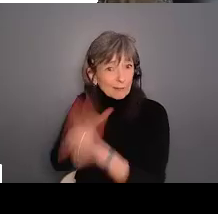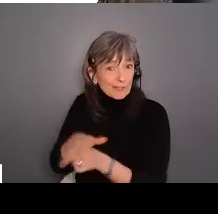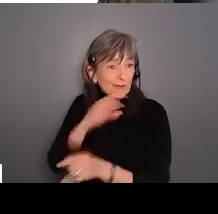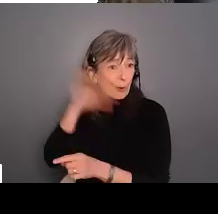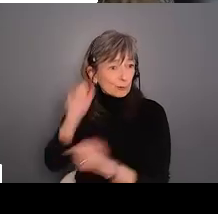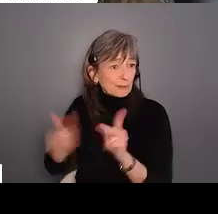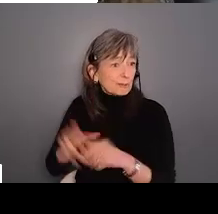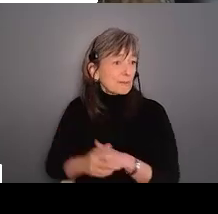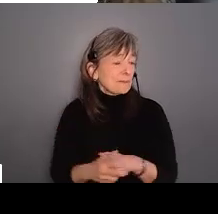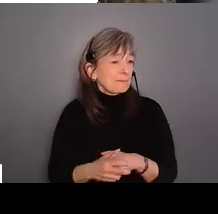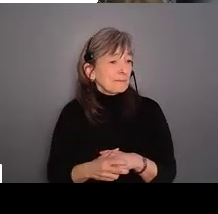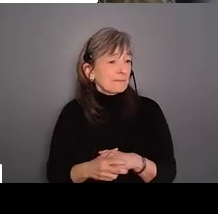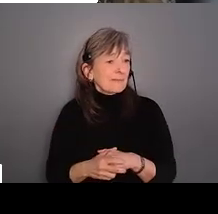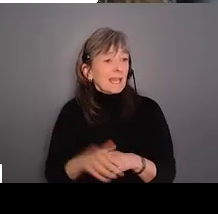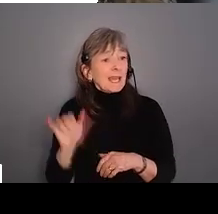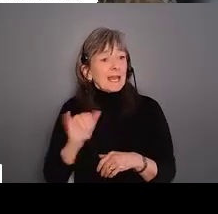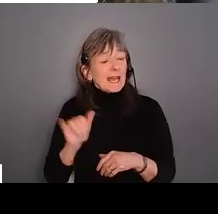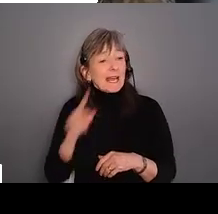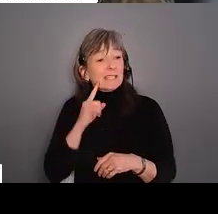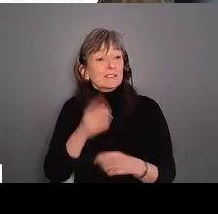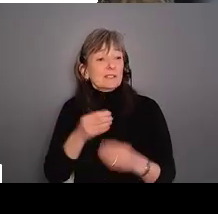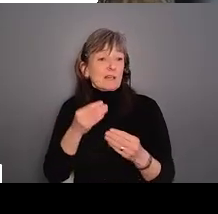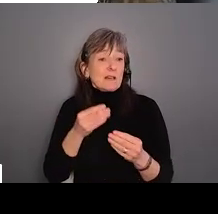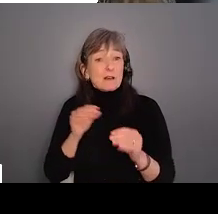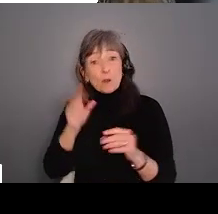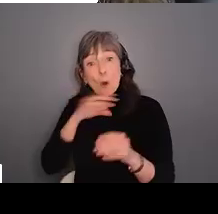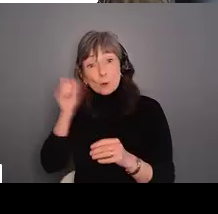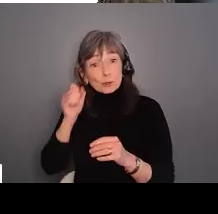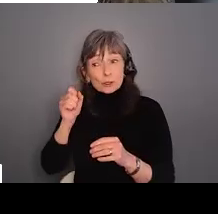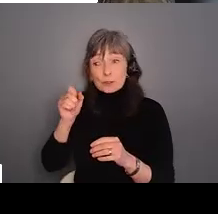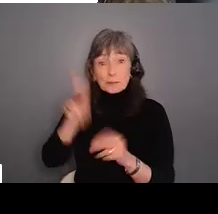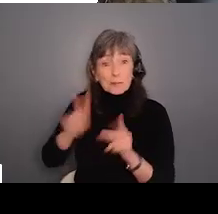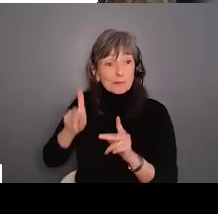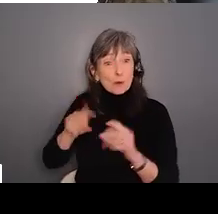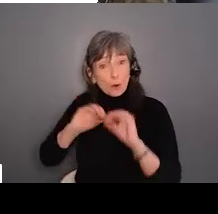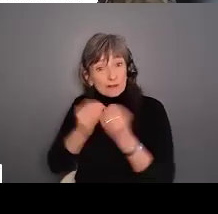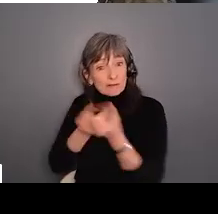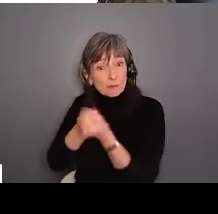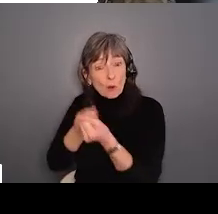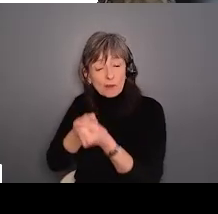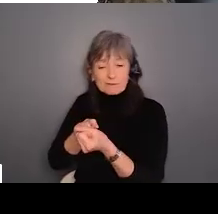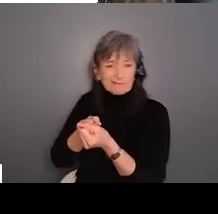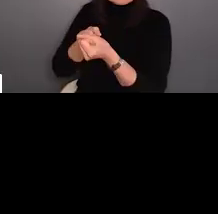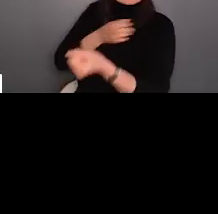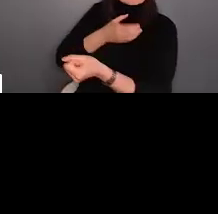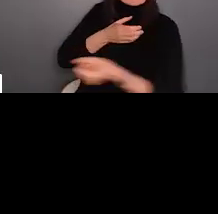continuing funding organizations that support older adults. And so there were 6 recommendations in this